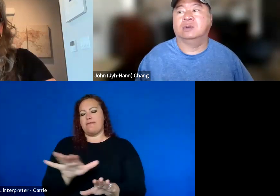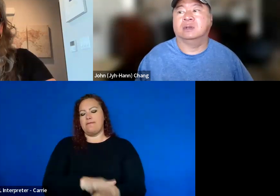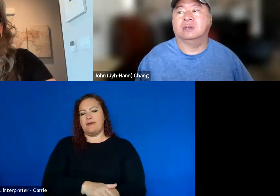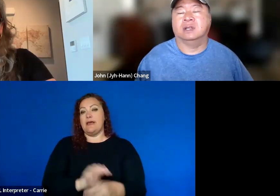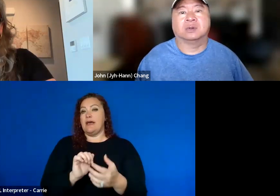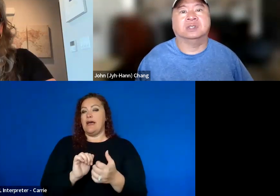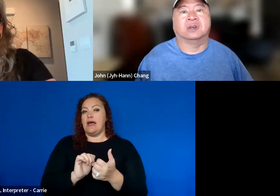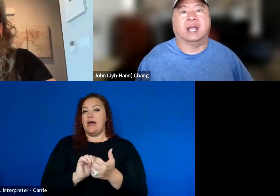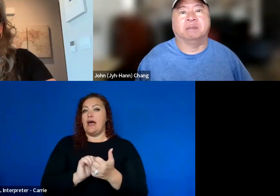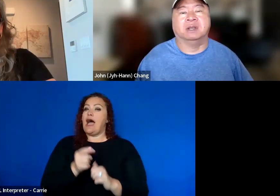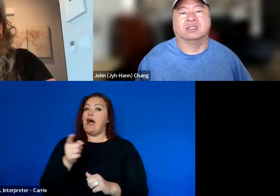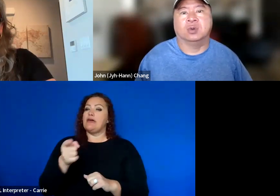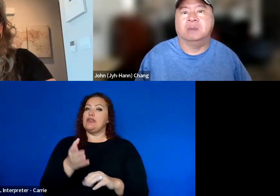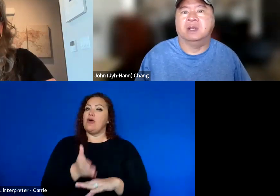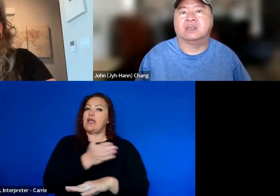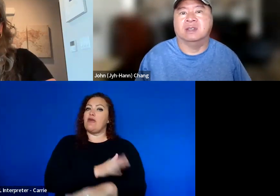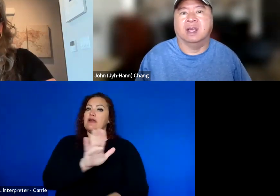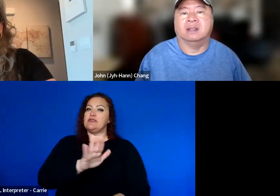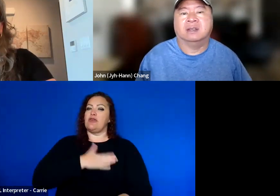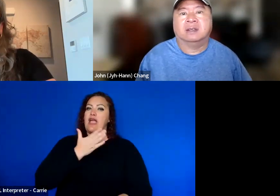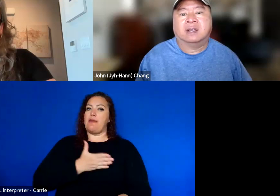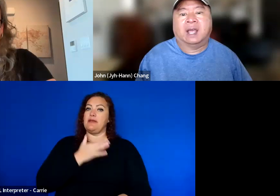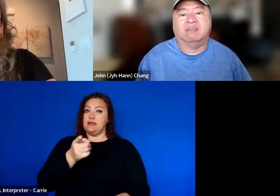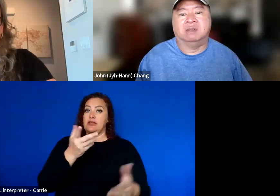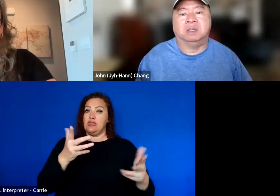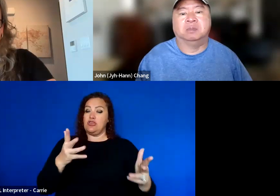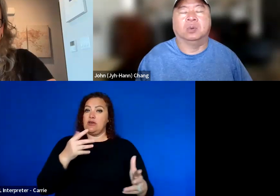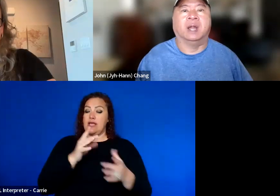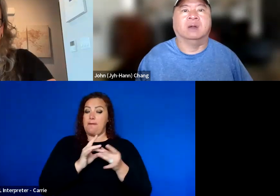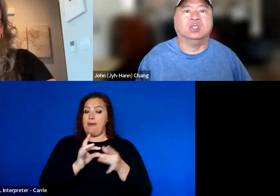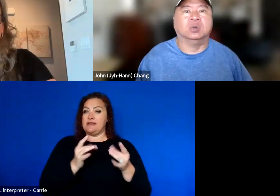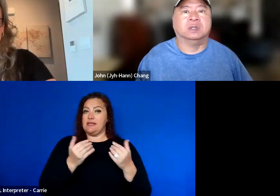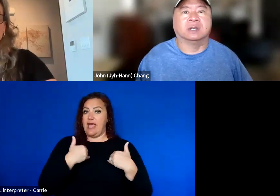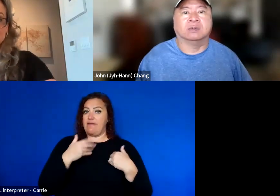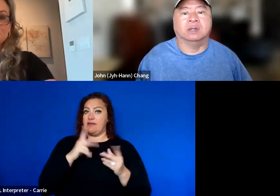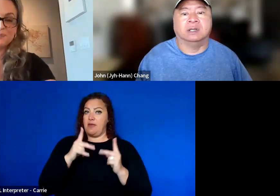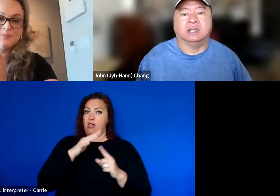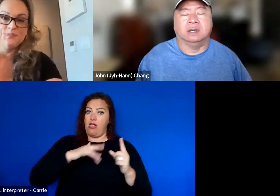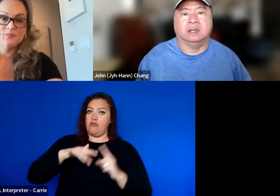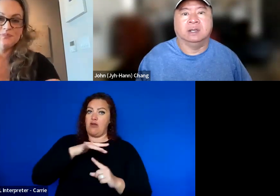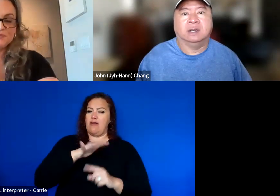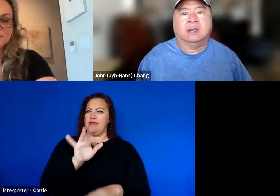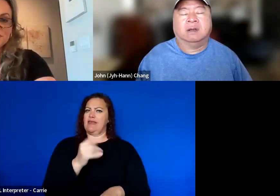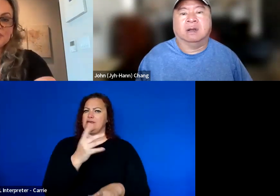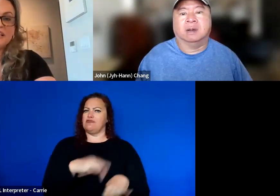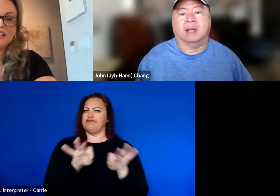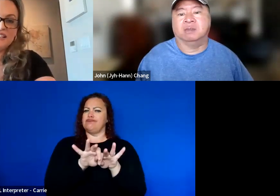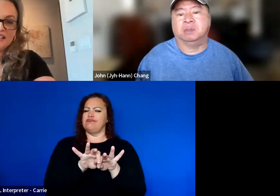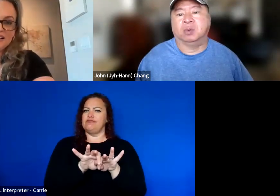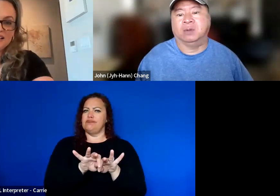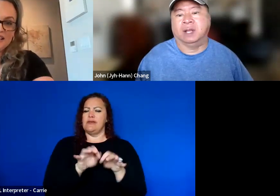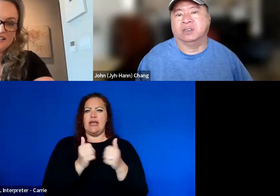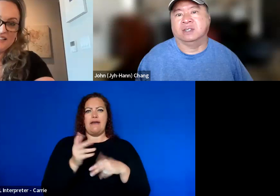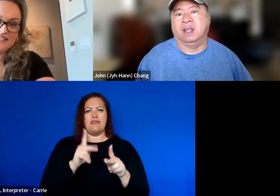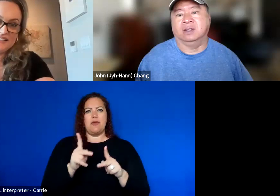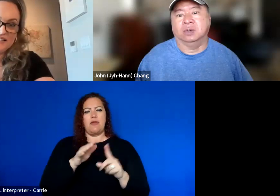do you increase your happiness? You already mentioned that having people around you is one of the key. Having people